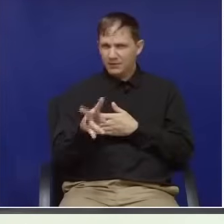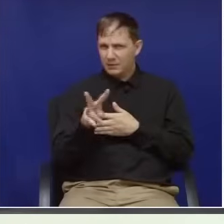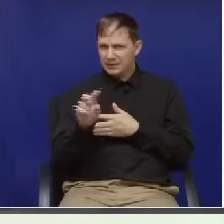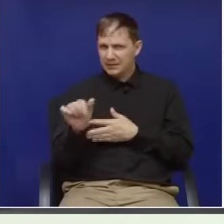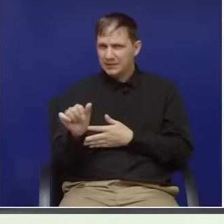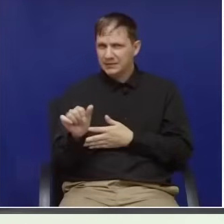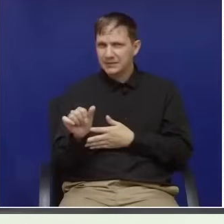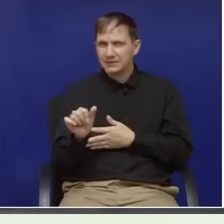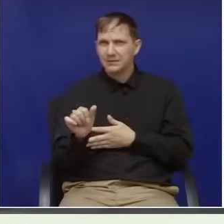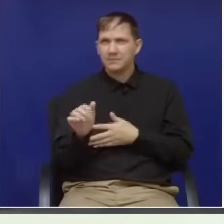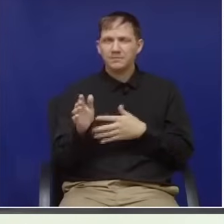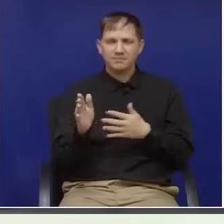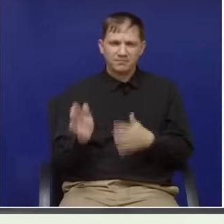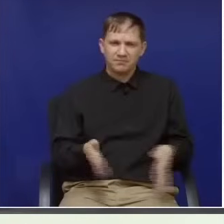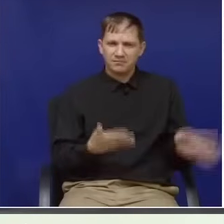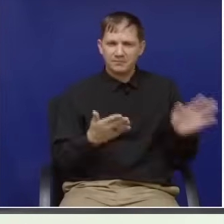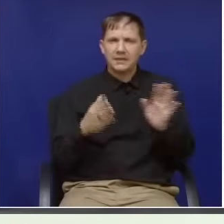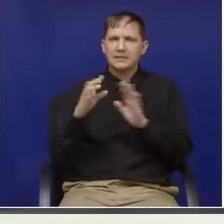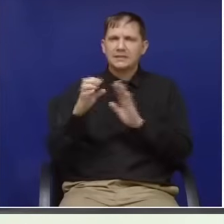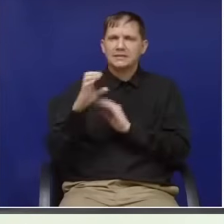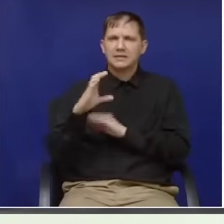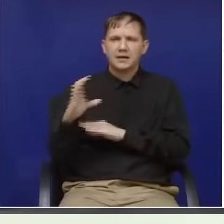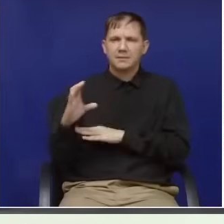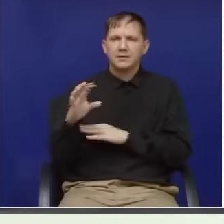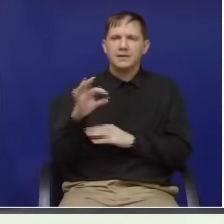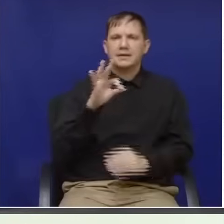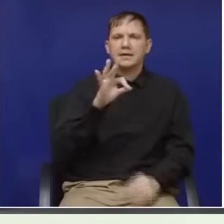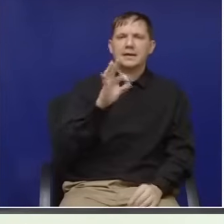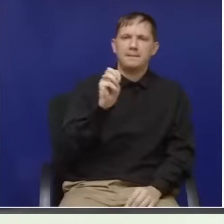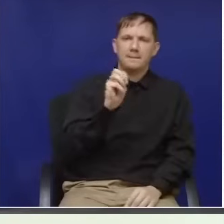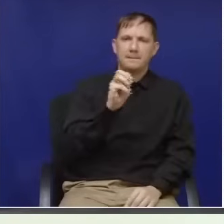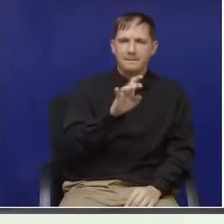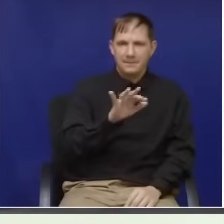Eastern Cape, they were allocated